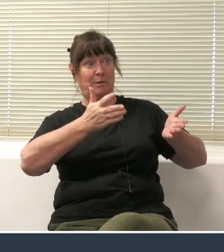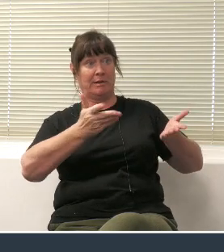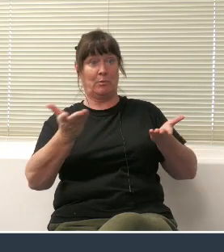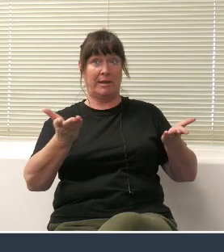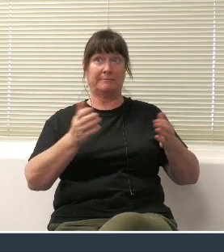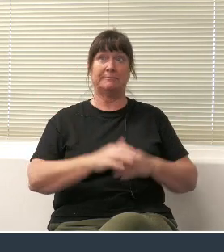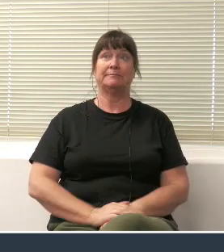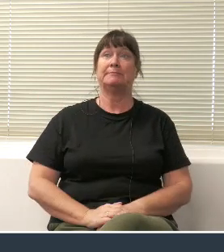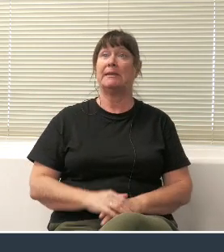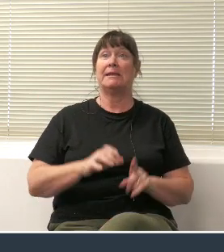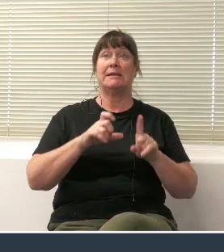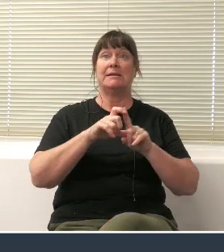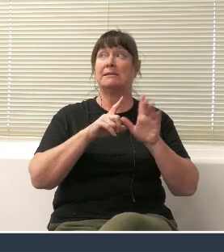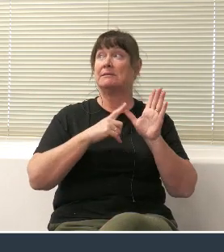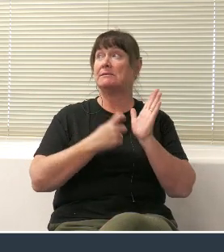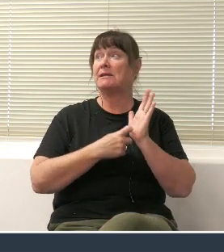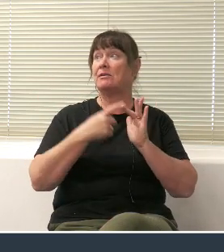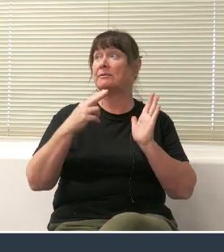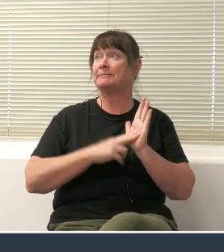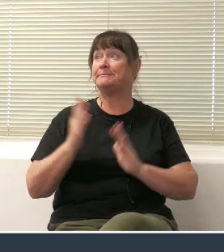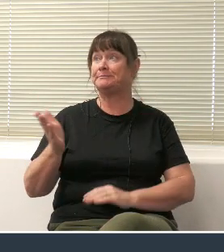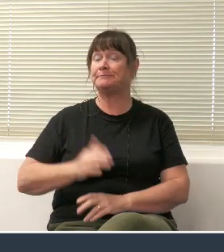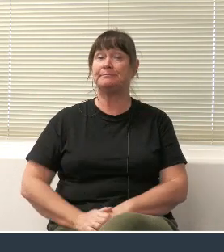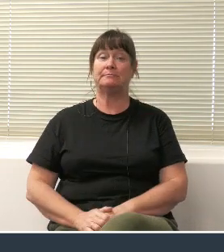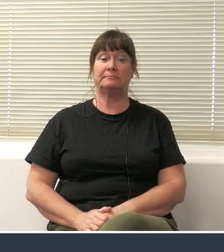I was going to say, good to talk about revenue, but no.